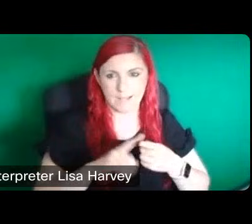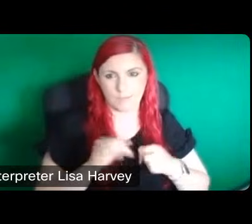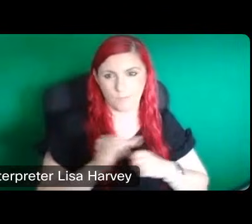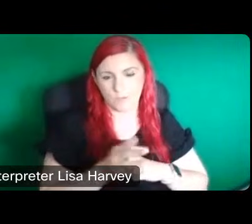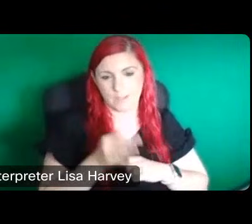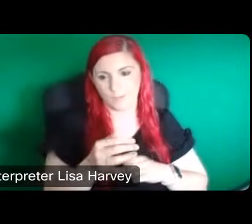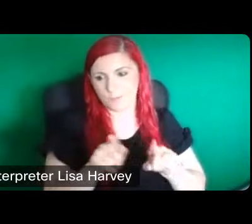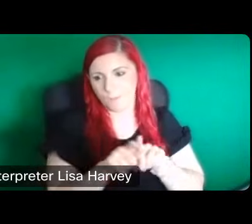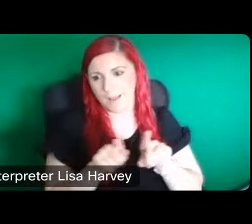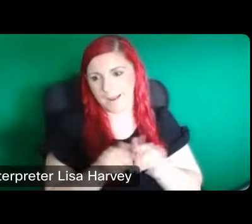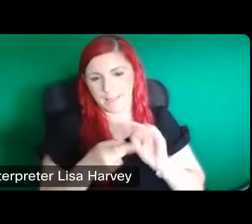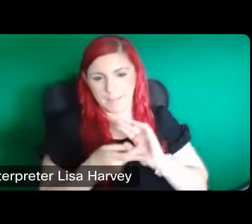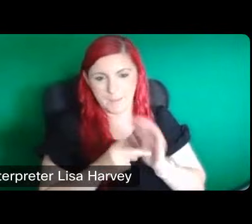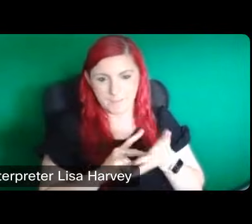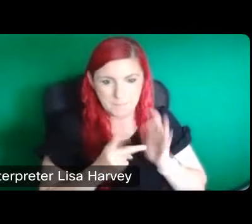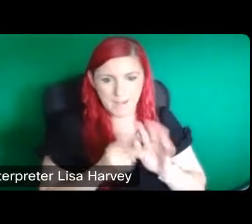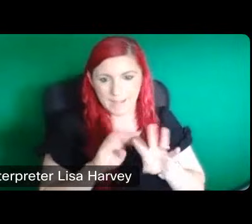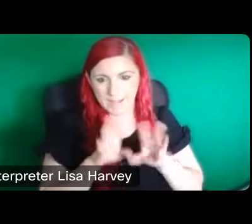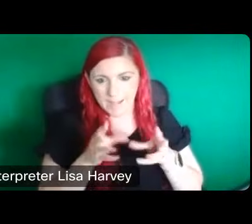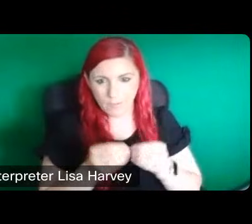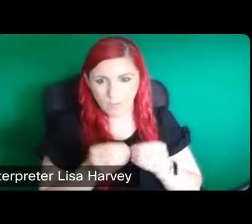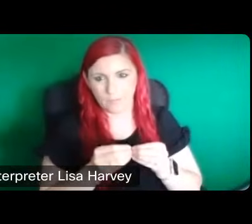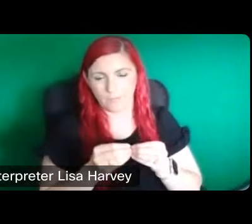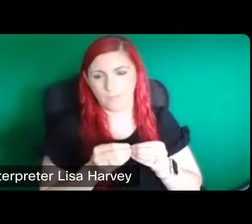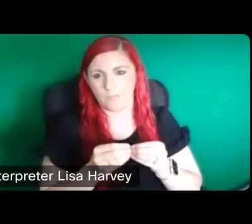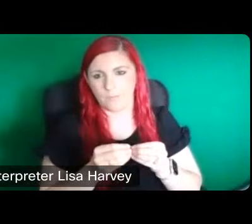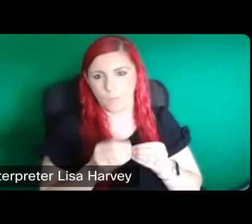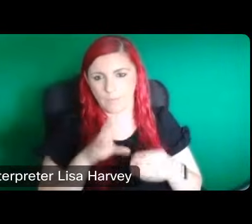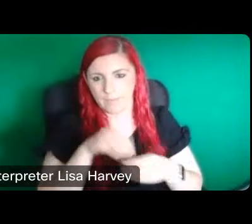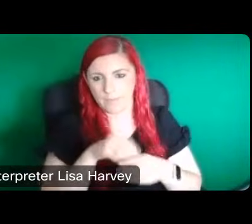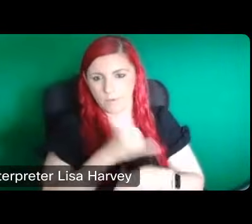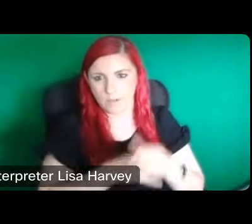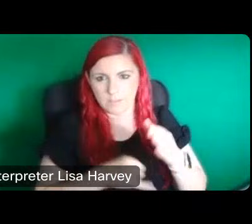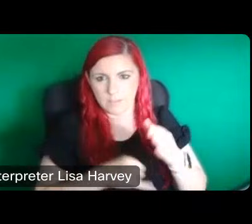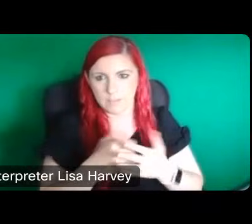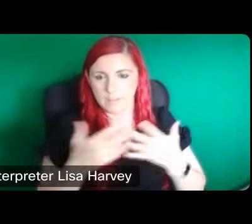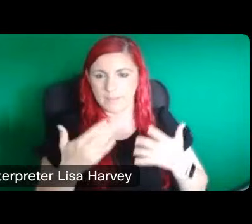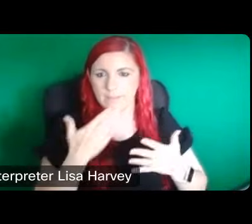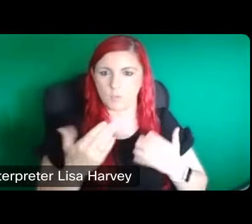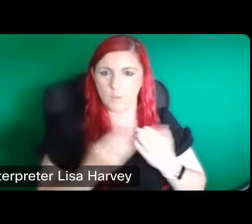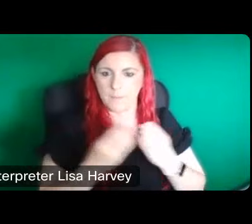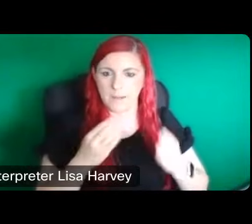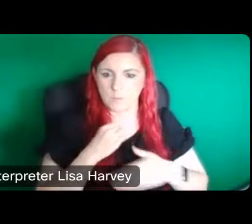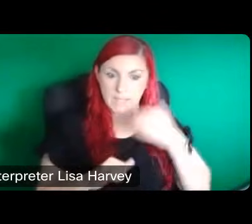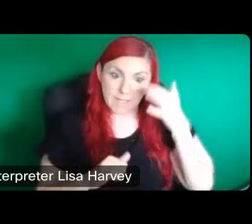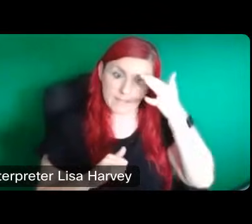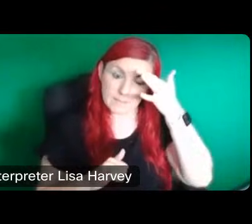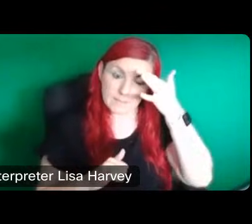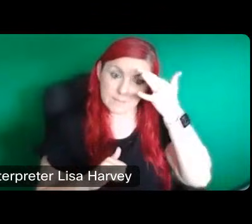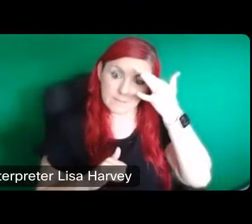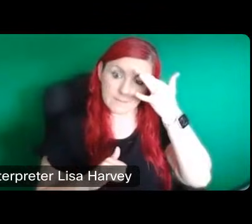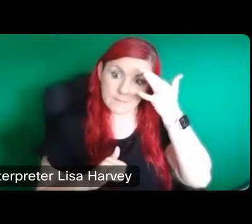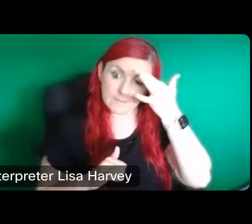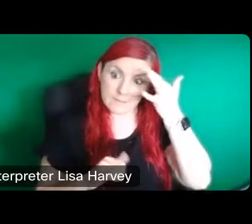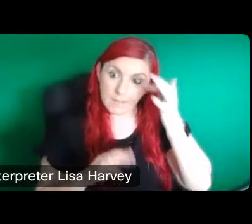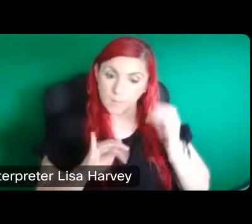really planning the whole organisation. So particular thanks to Mary, who's not with us today, Mary